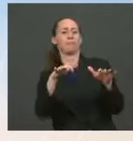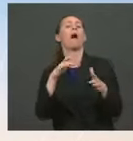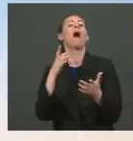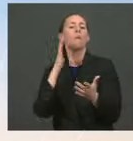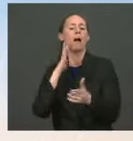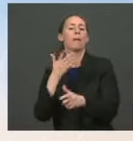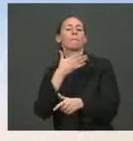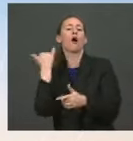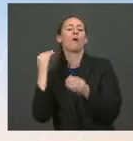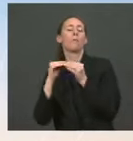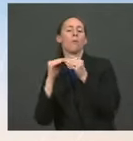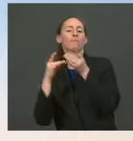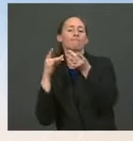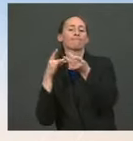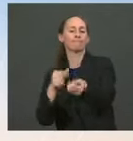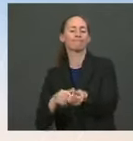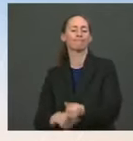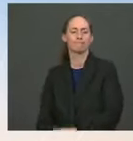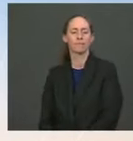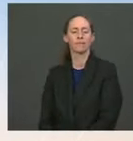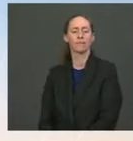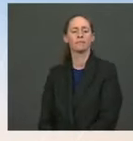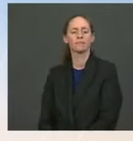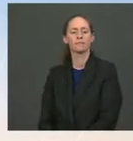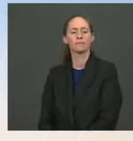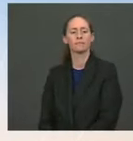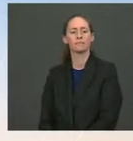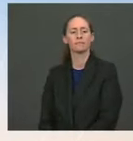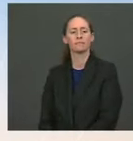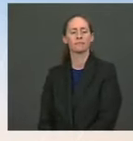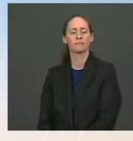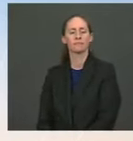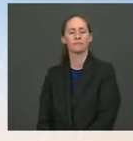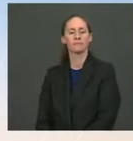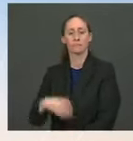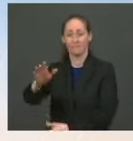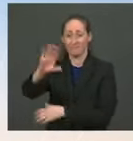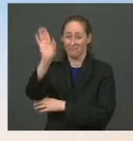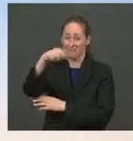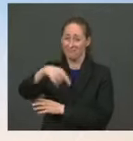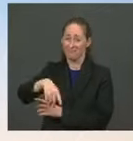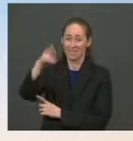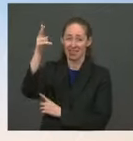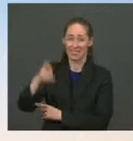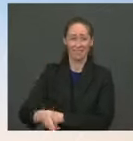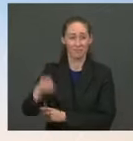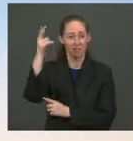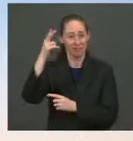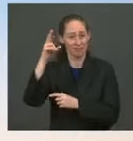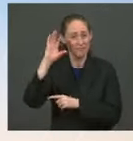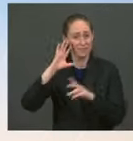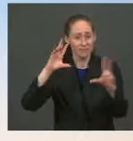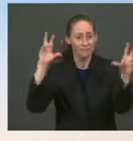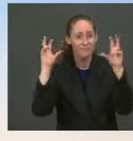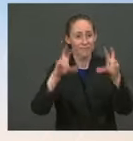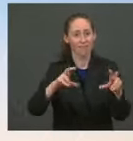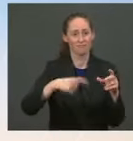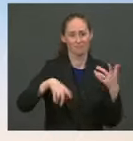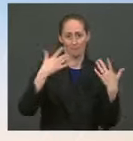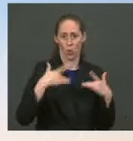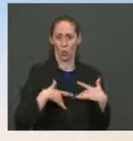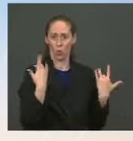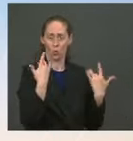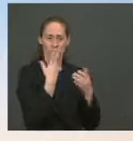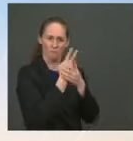And bolstering this work is historic levels of investment we've secured through the bipartisan infrastructure deal,